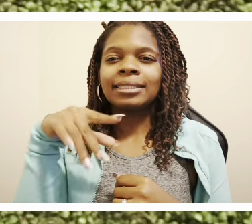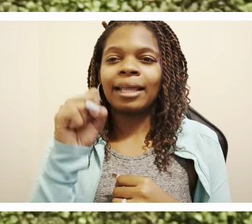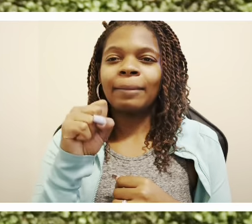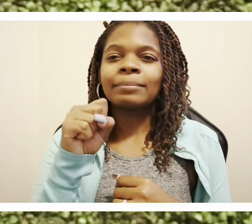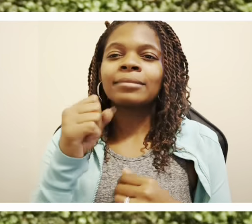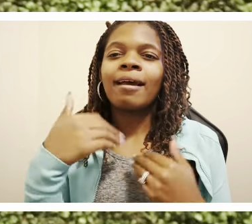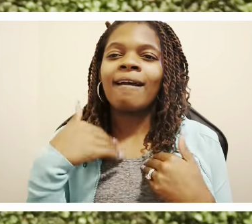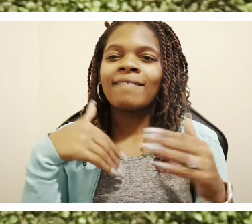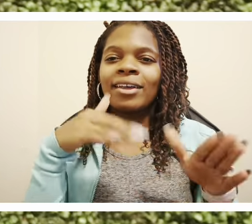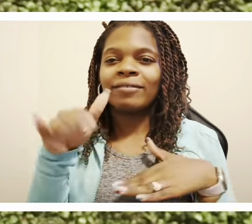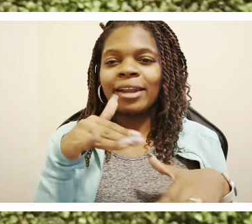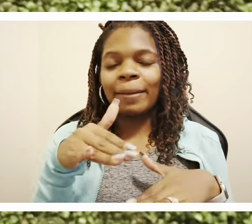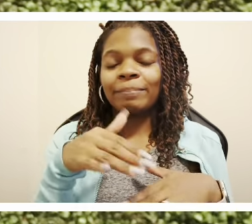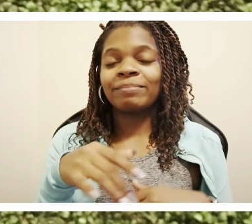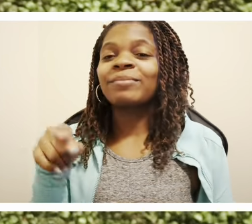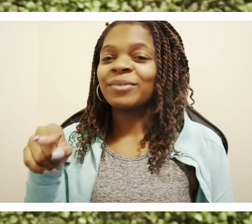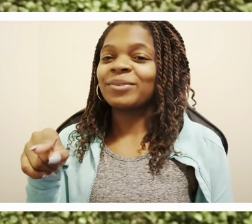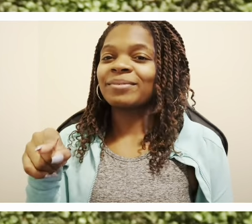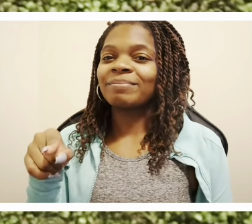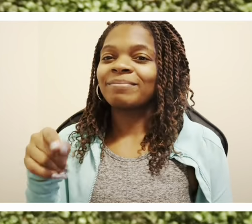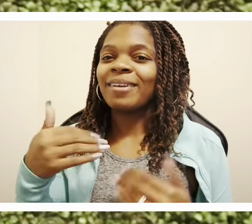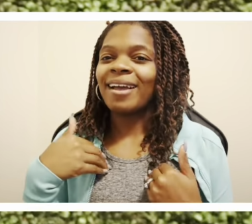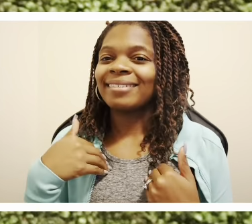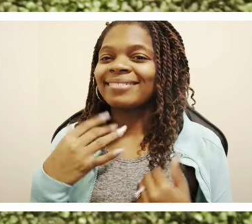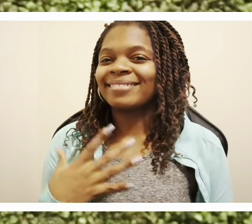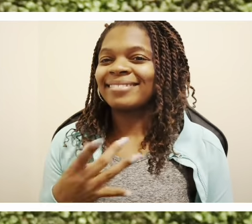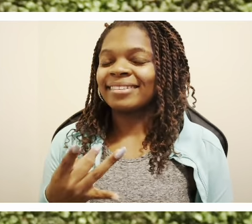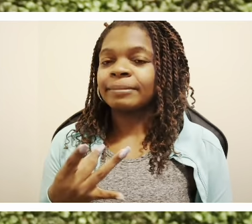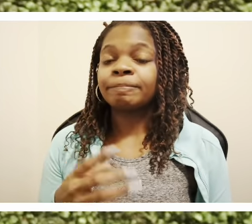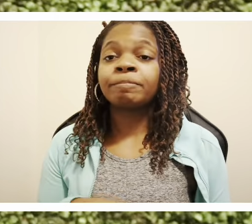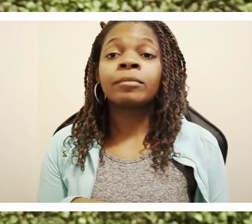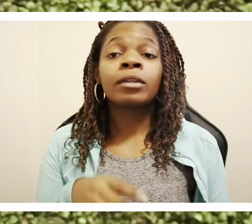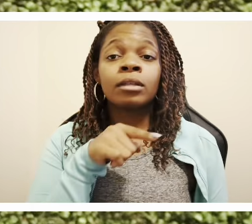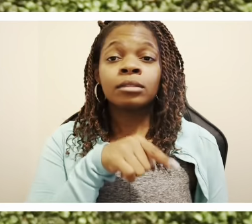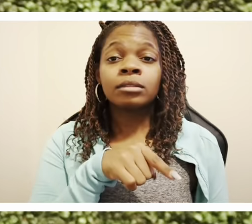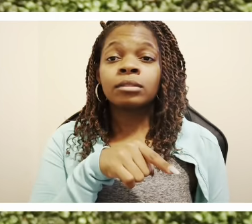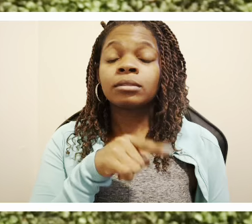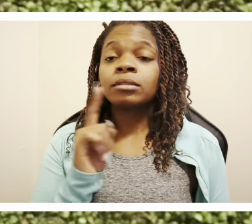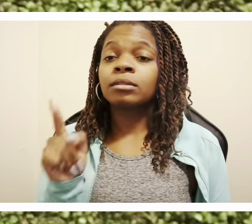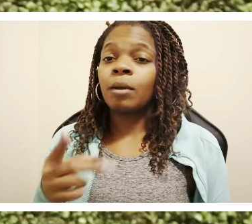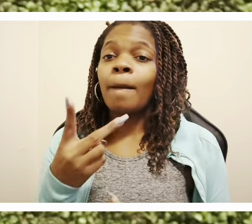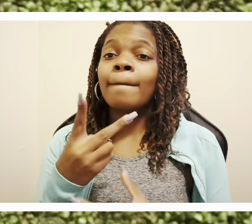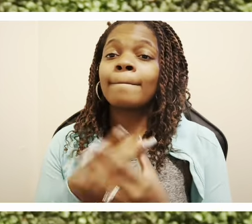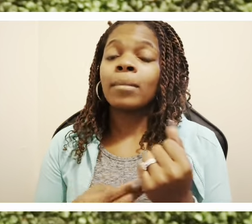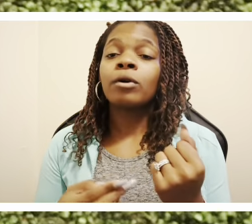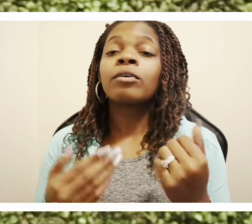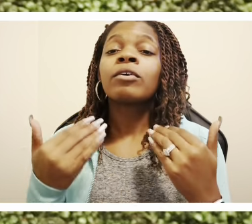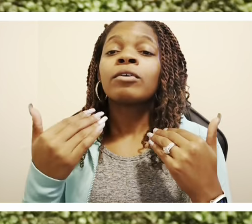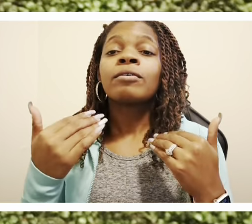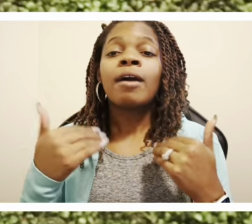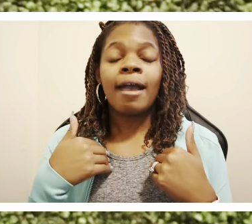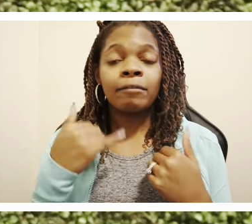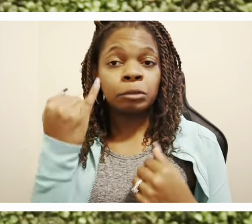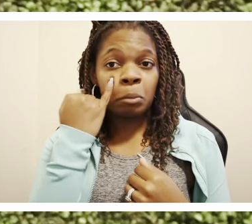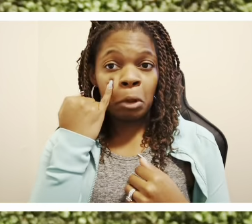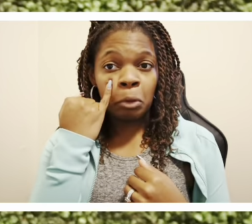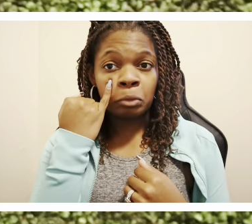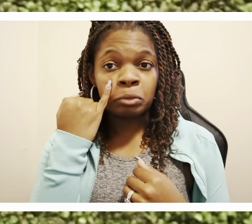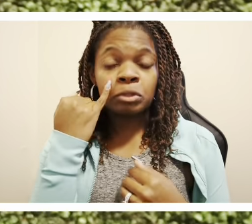it where if you're not moving within 50 minutes, the Apple Watch is going to notify you time to stand at